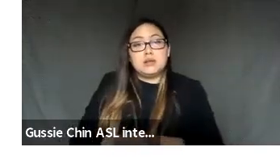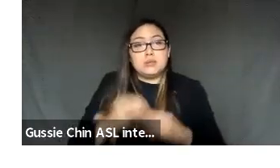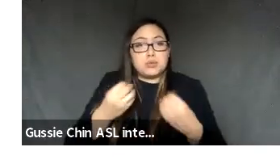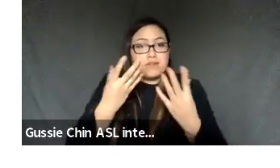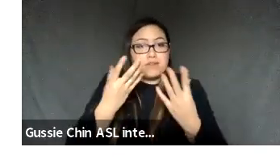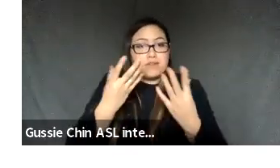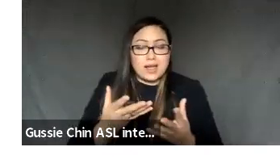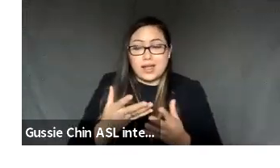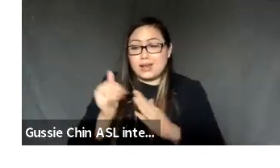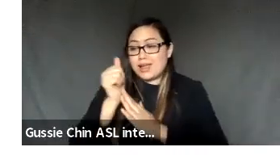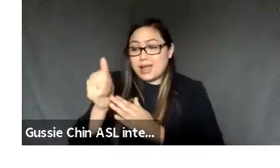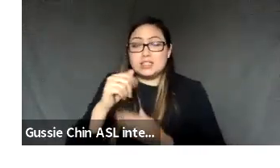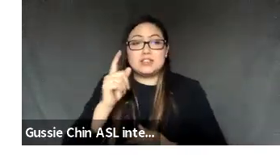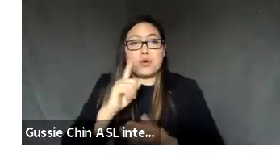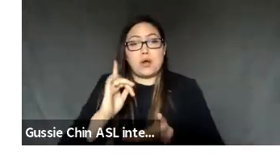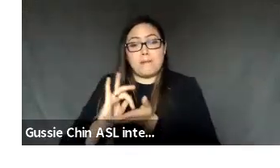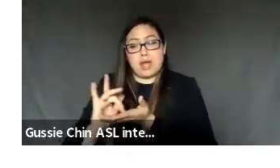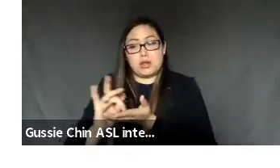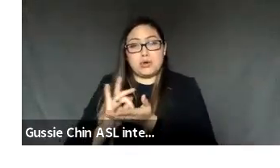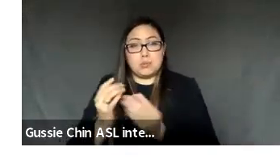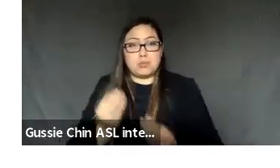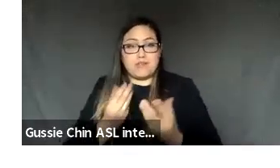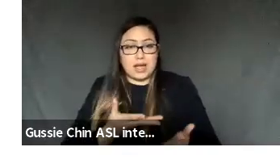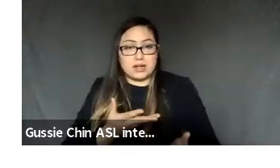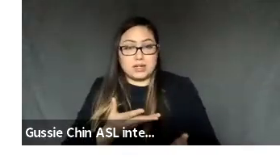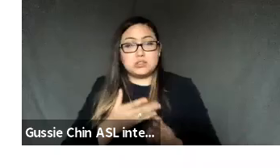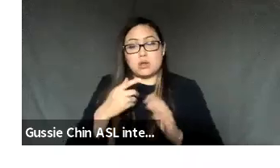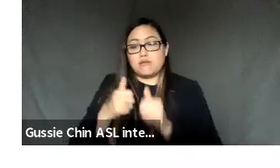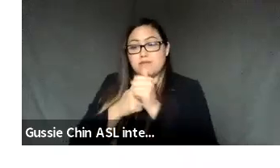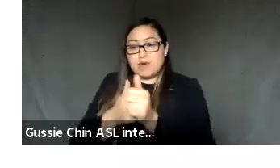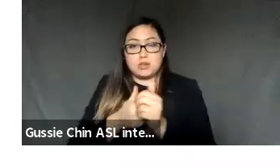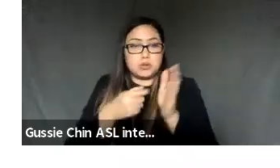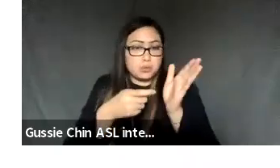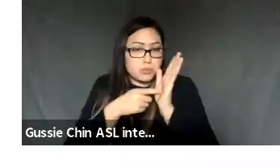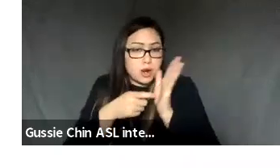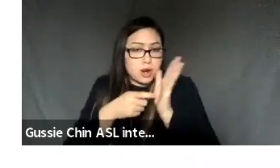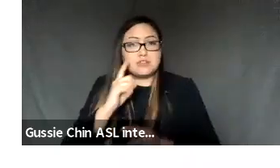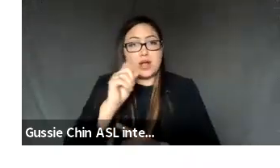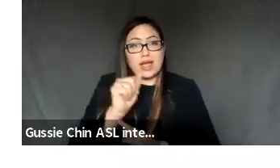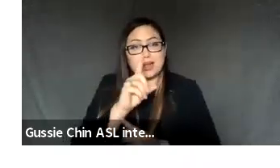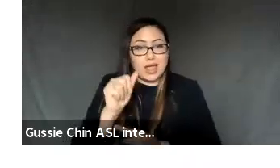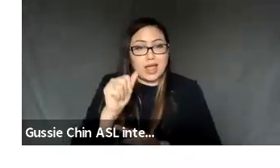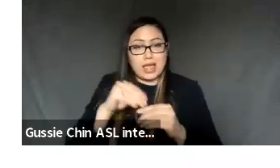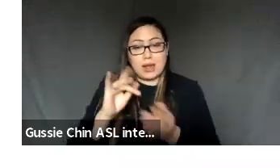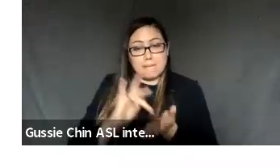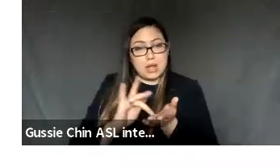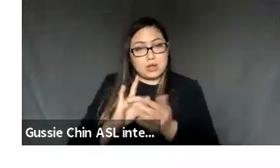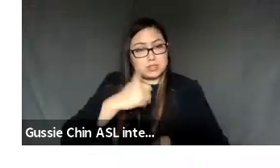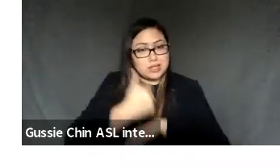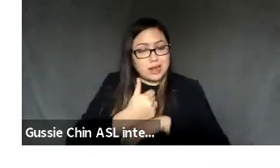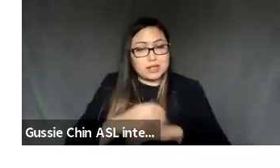care providers on the requirements of the ADA in medical settings with respect to people with